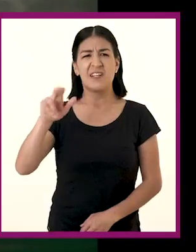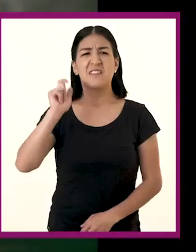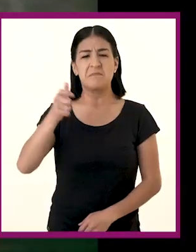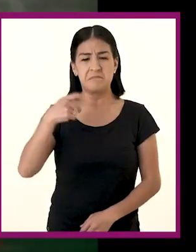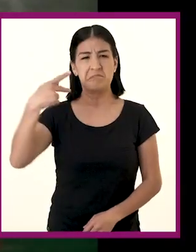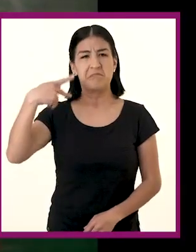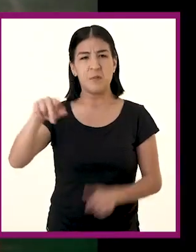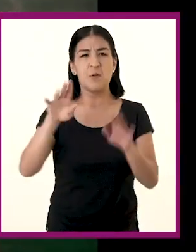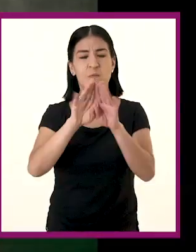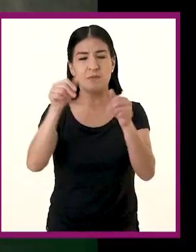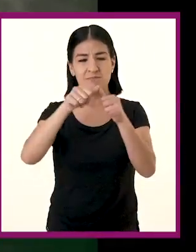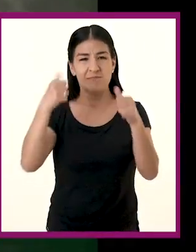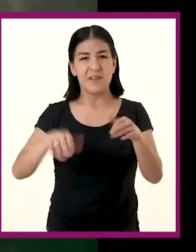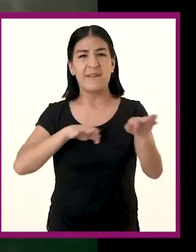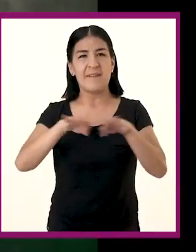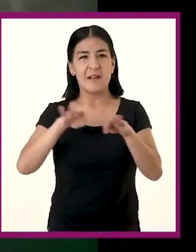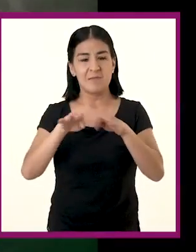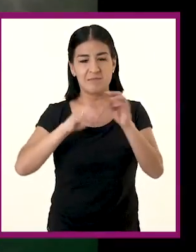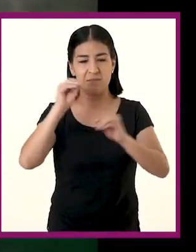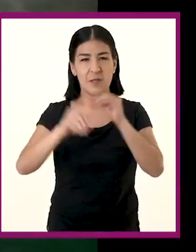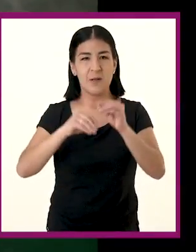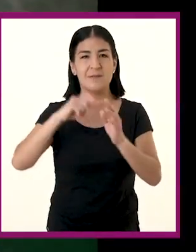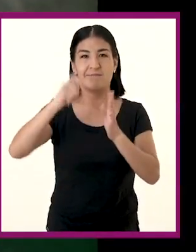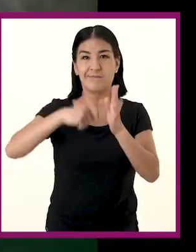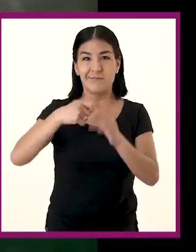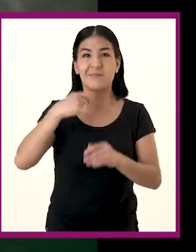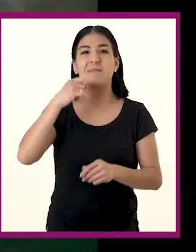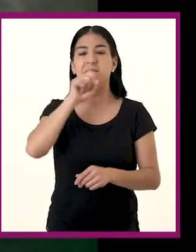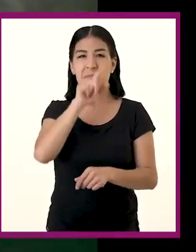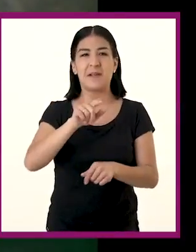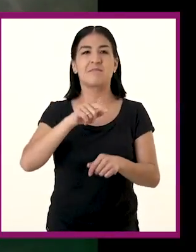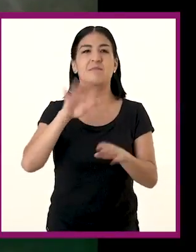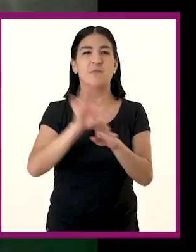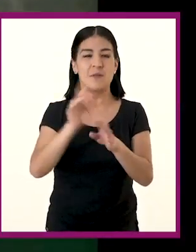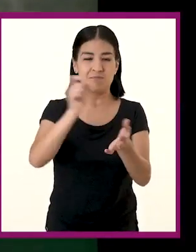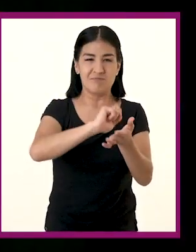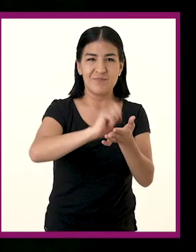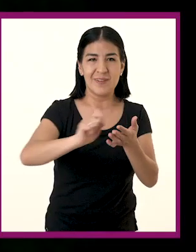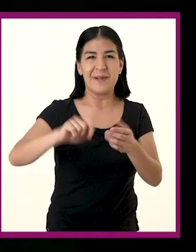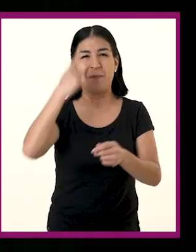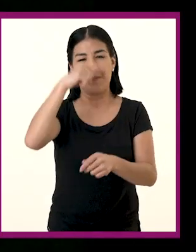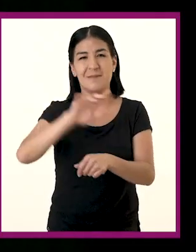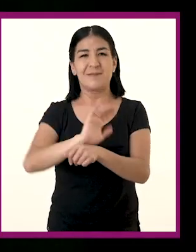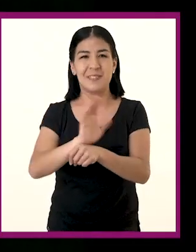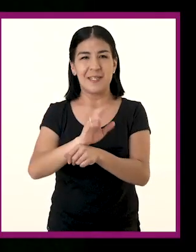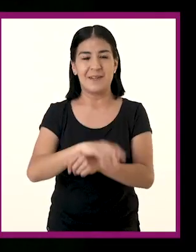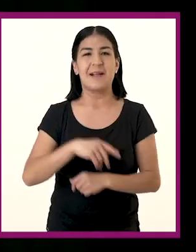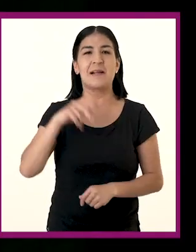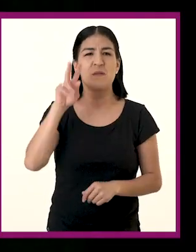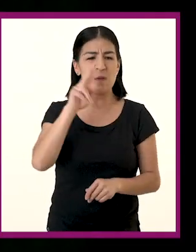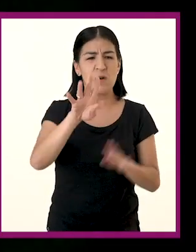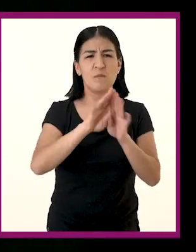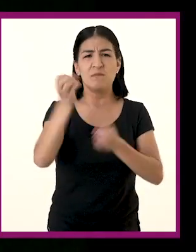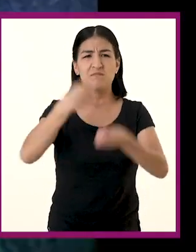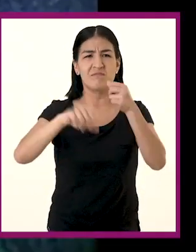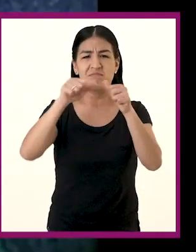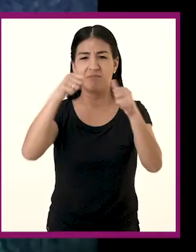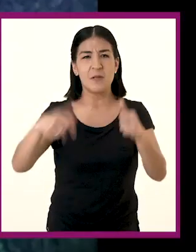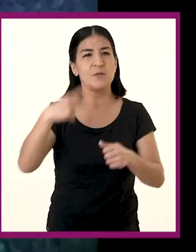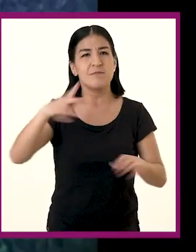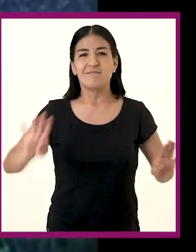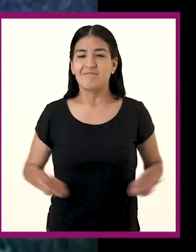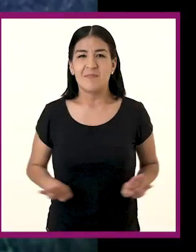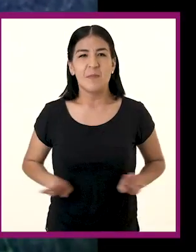Lucifer Rising es el trabajo más complejo y elaborado del cineasta y escritor estadounidense Kenneth Anger. Es una